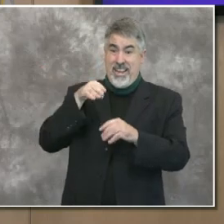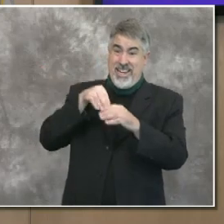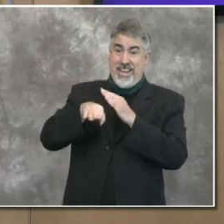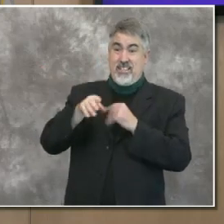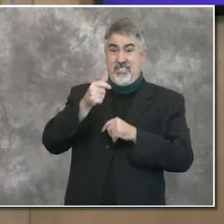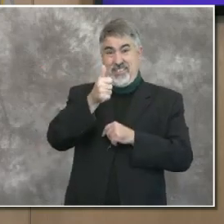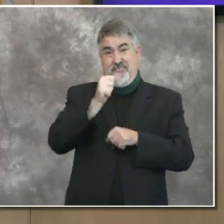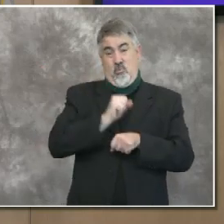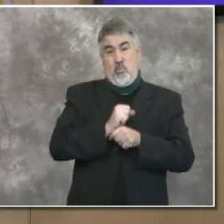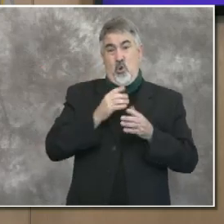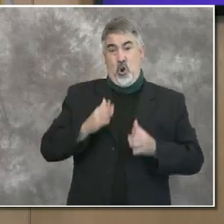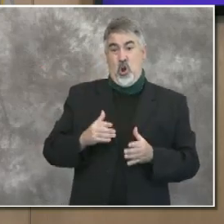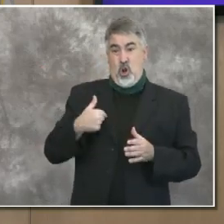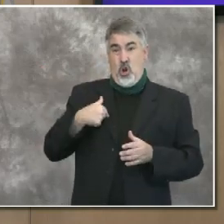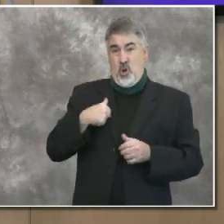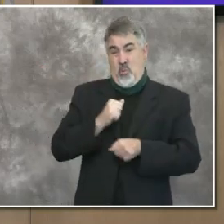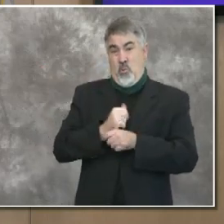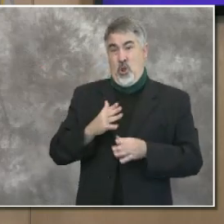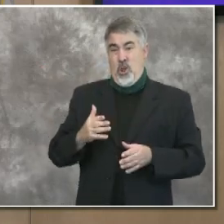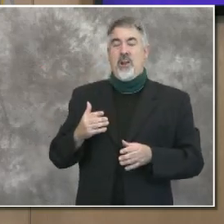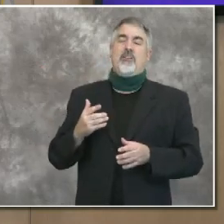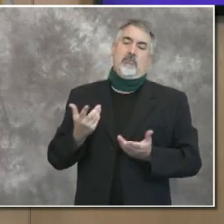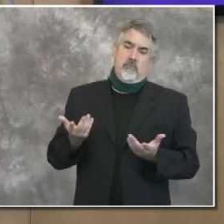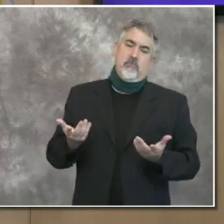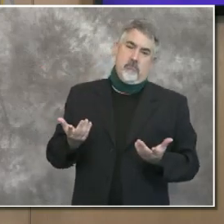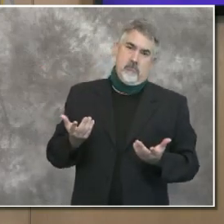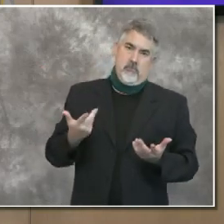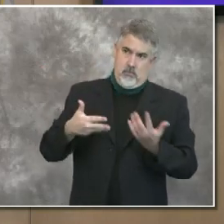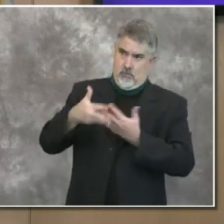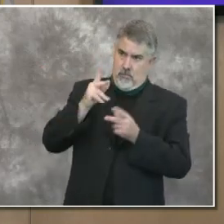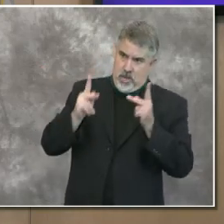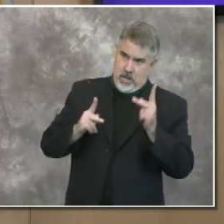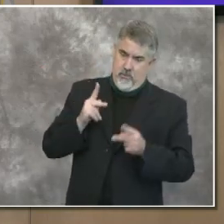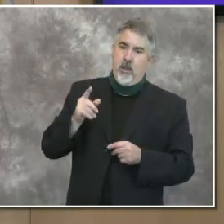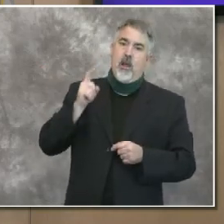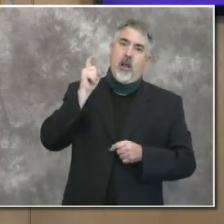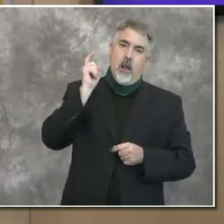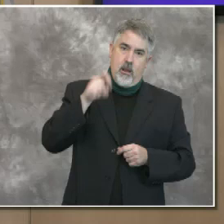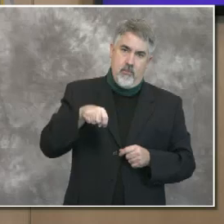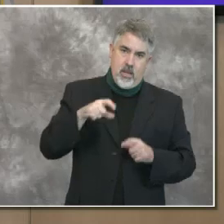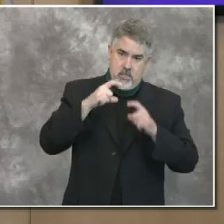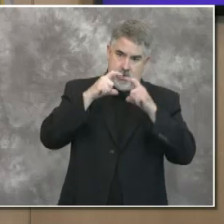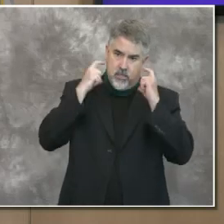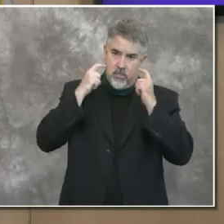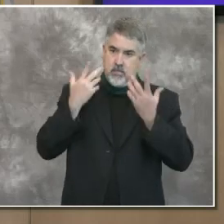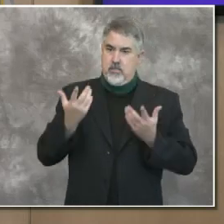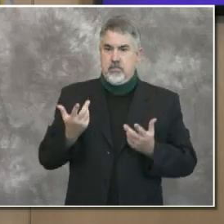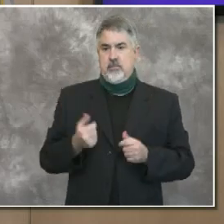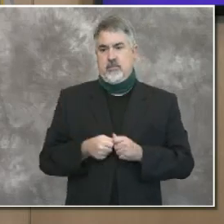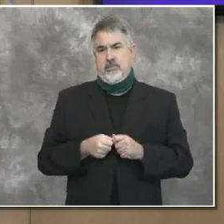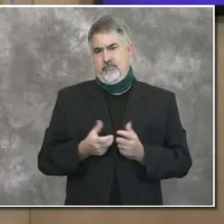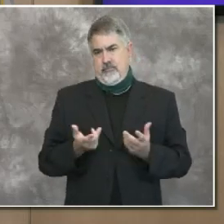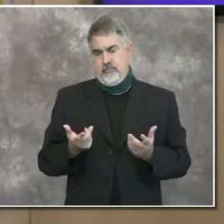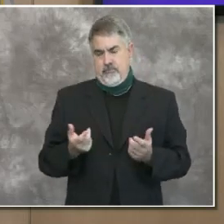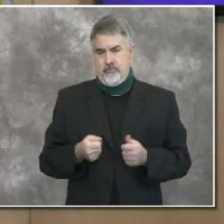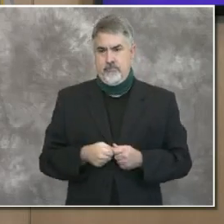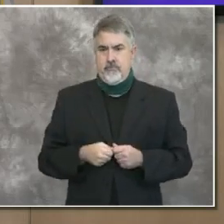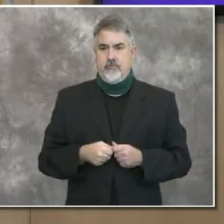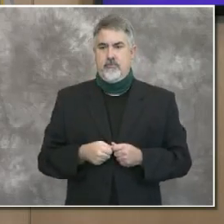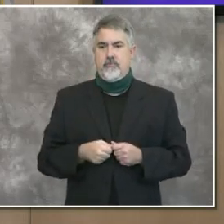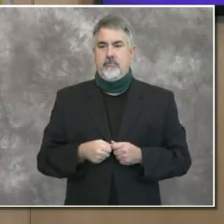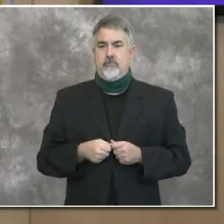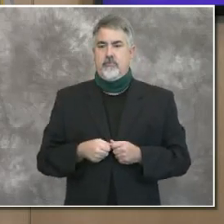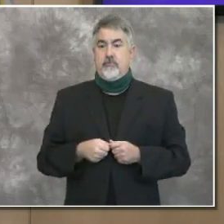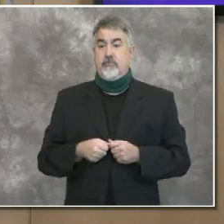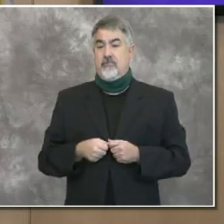interacts with the public. Now, obviously, there's times when you wouldn't be required to have a face covering. And those might